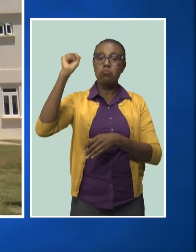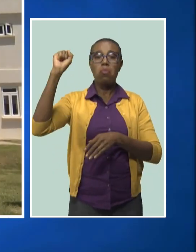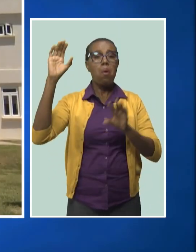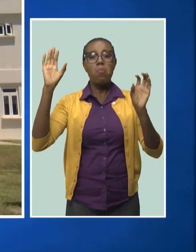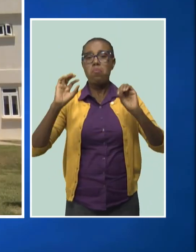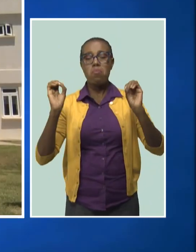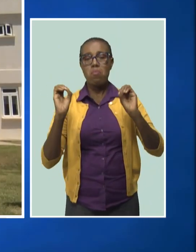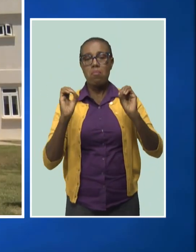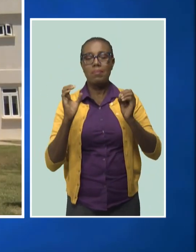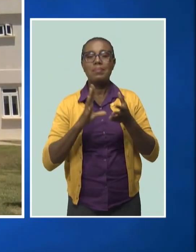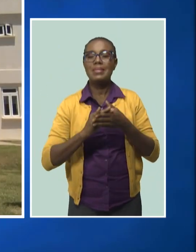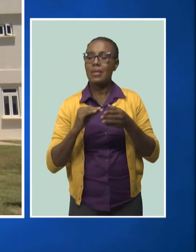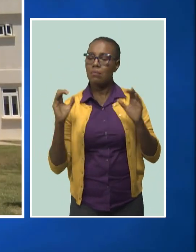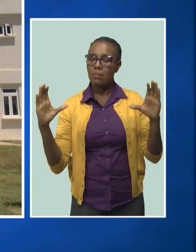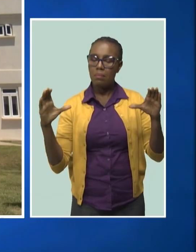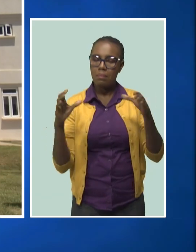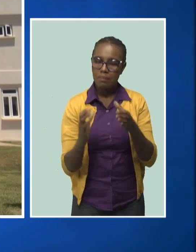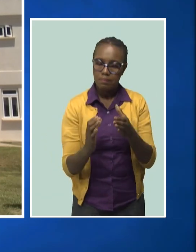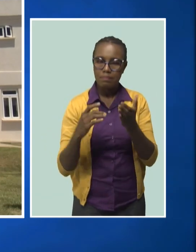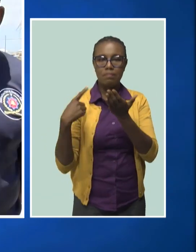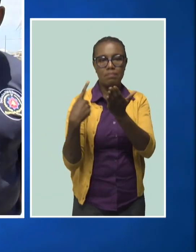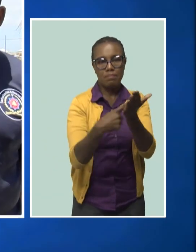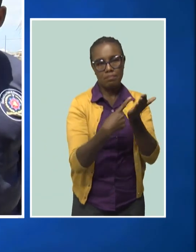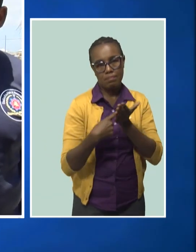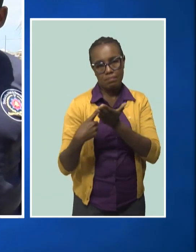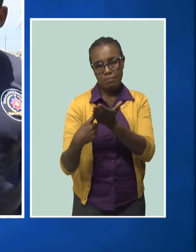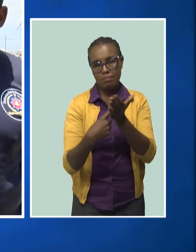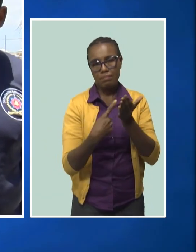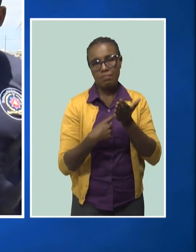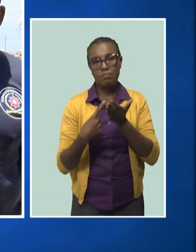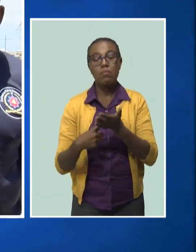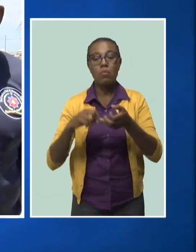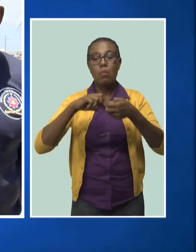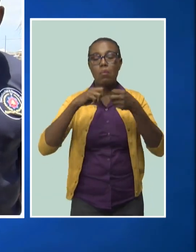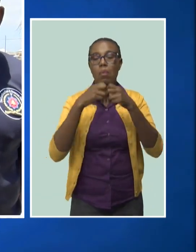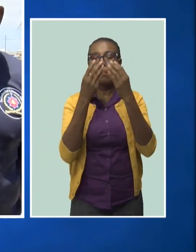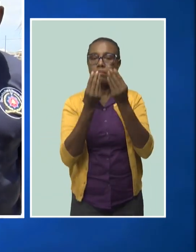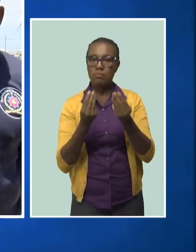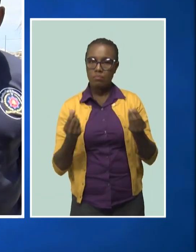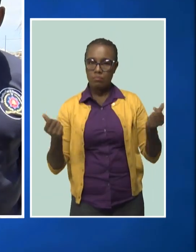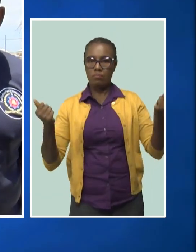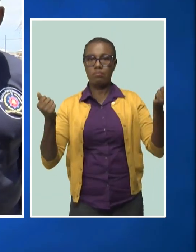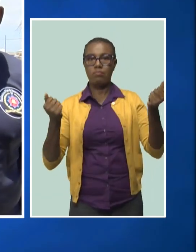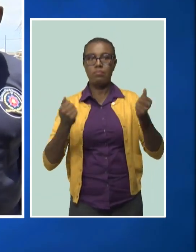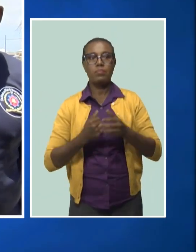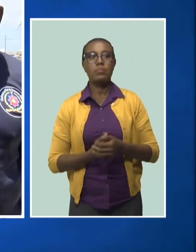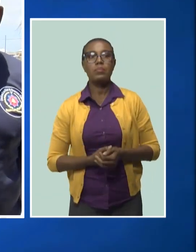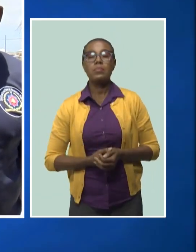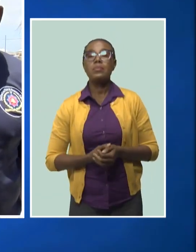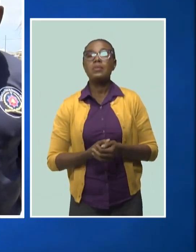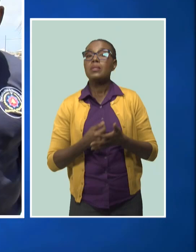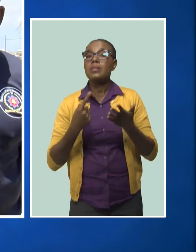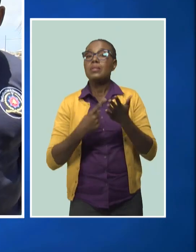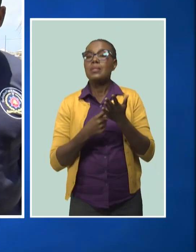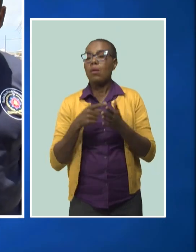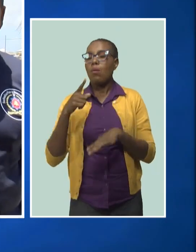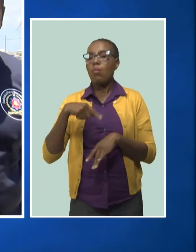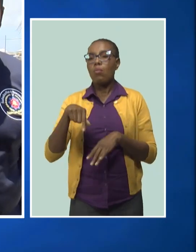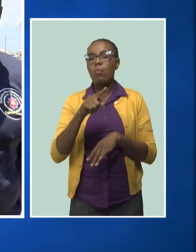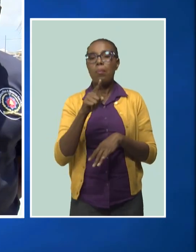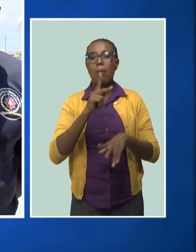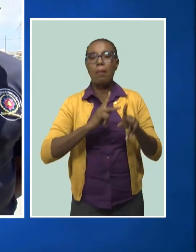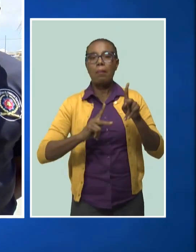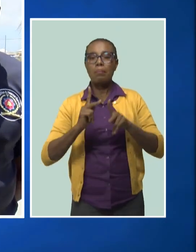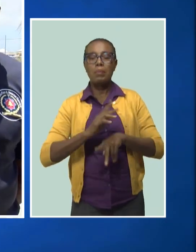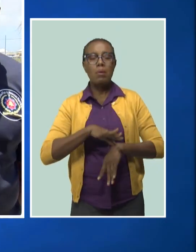to resolve the issue. We would have expressed to those persons the level of frustration that the officers at